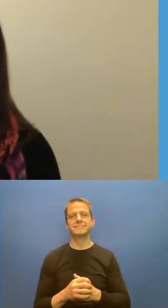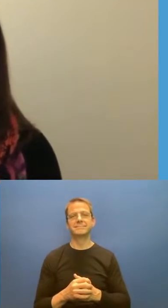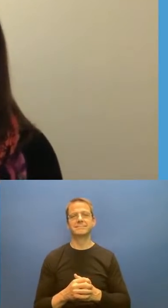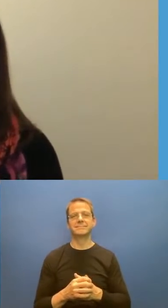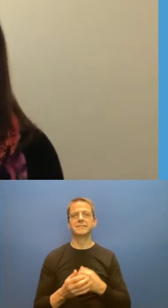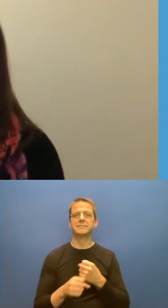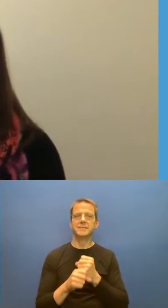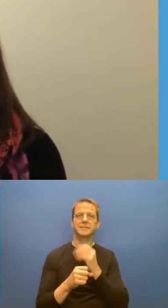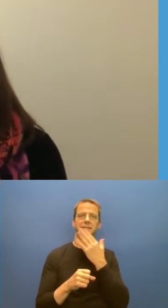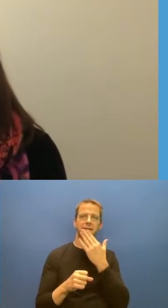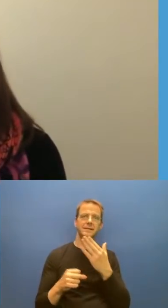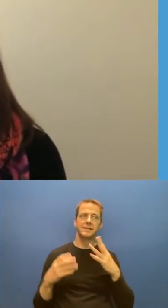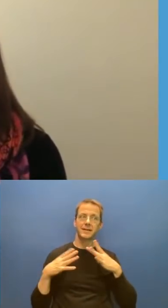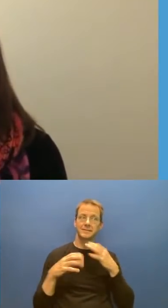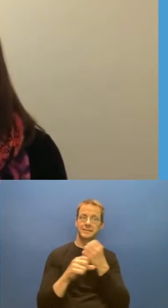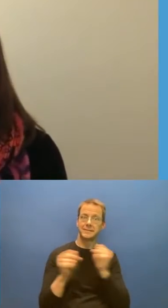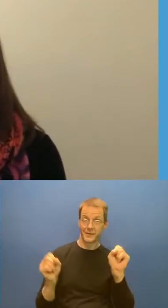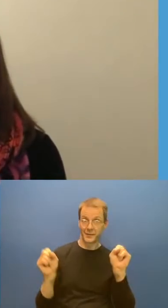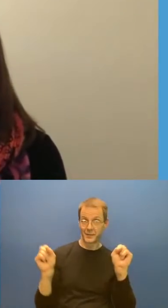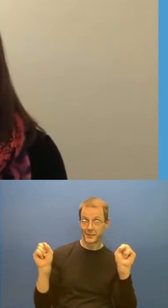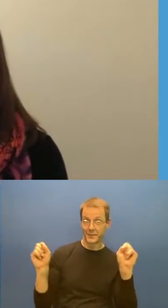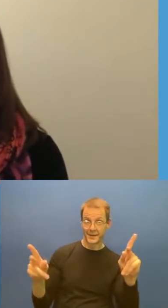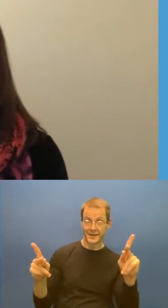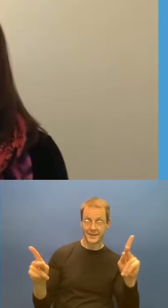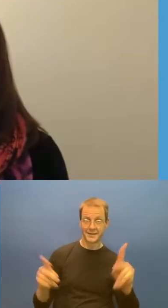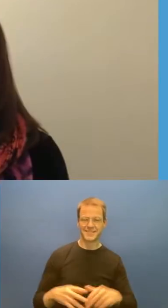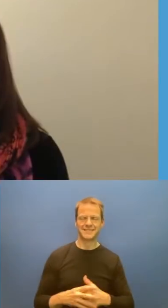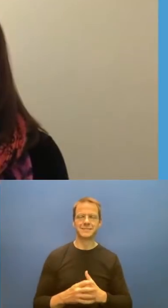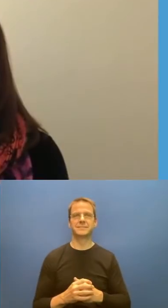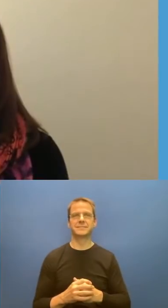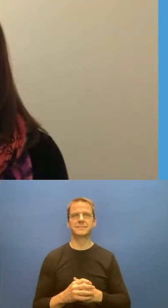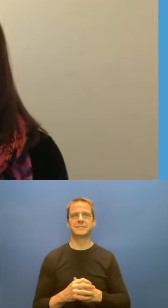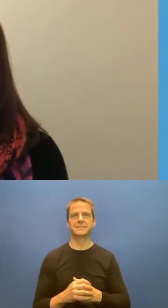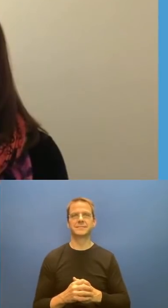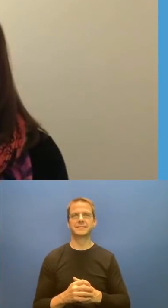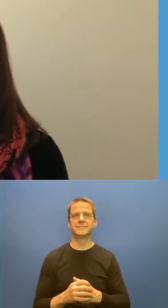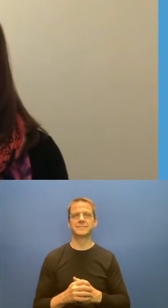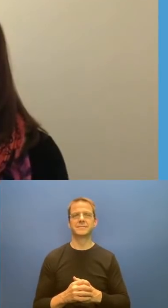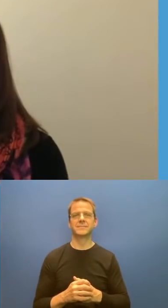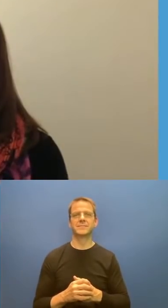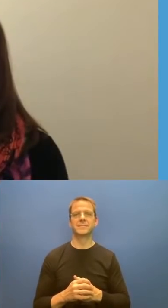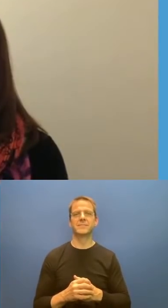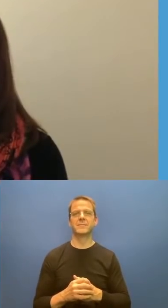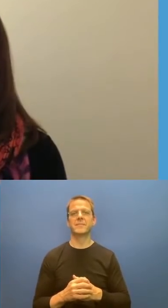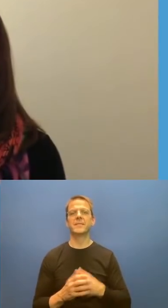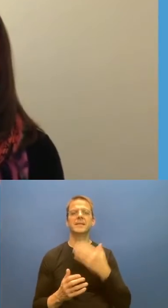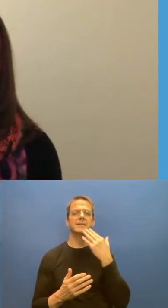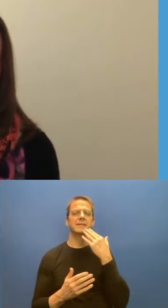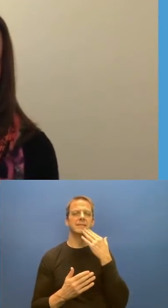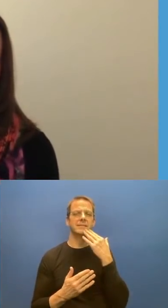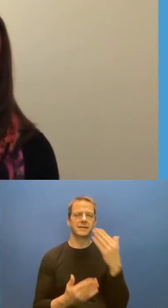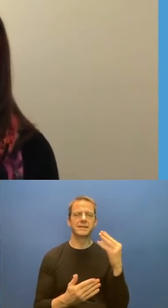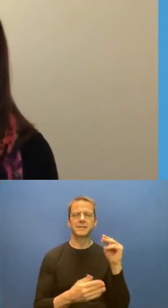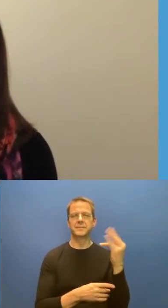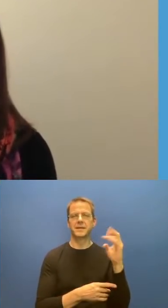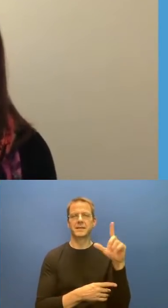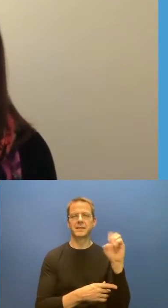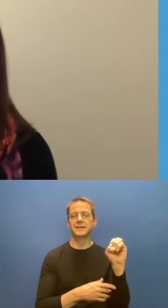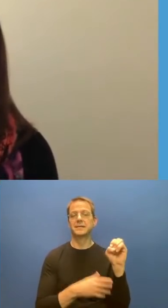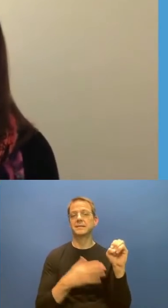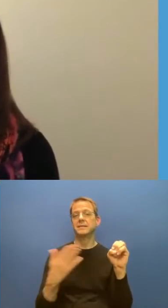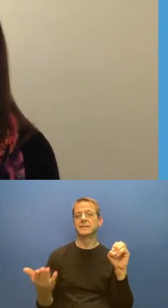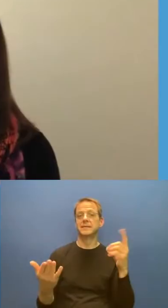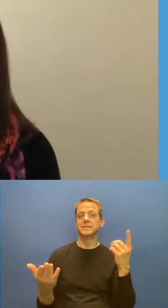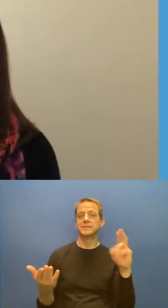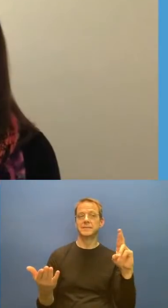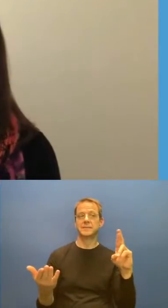saying that the holidays are in the air, and so is COVID-19. So this week and next week, we are going to do a brief